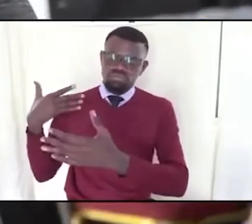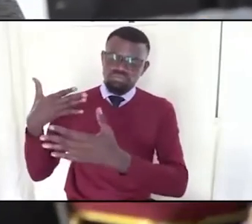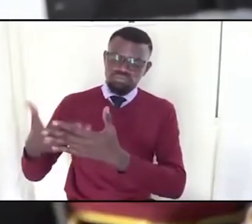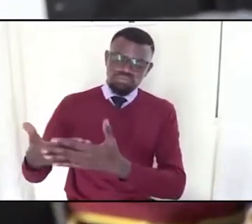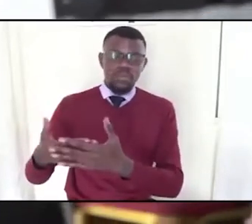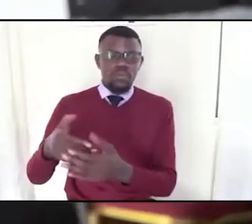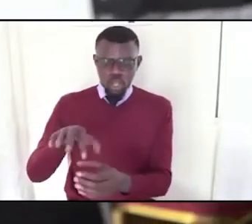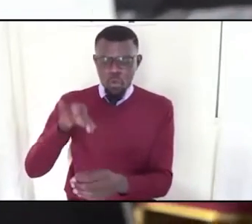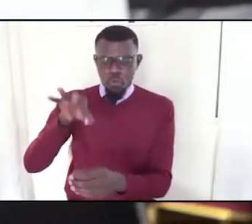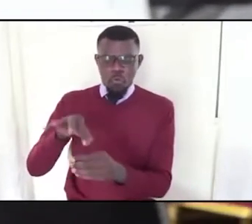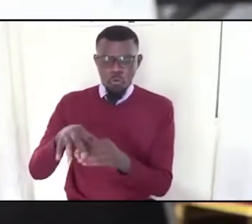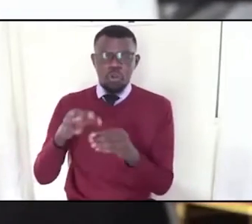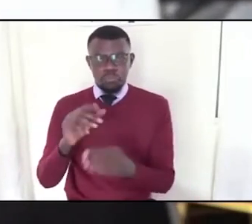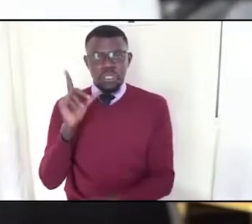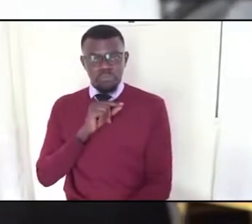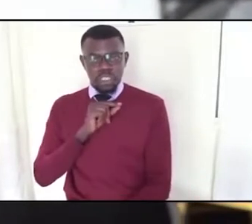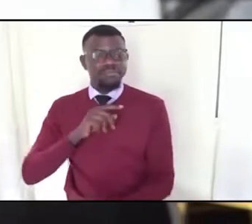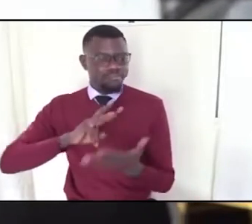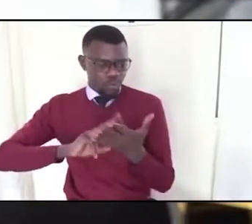She voted in Migori County.